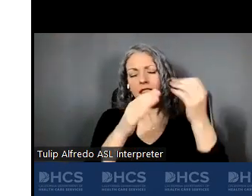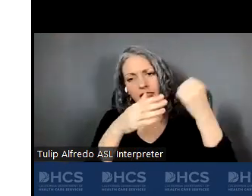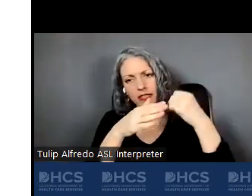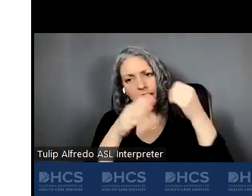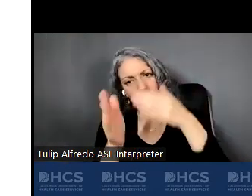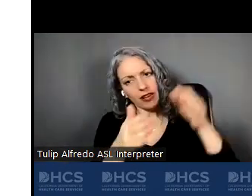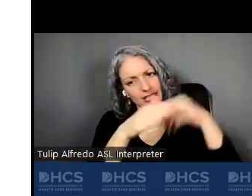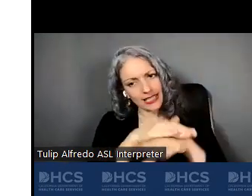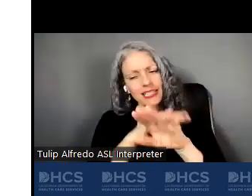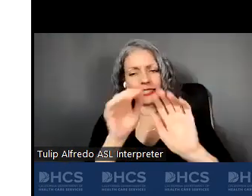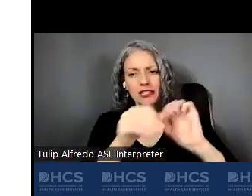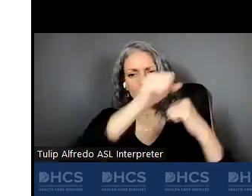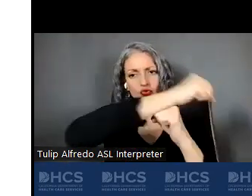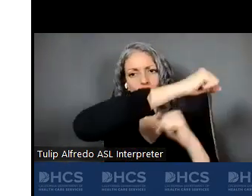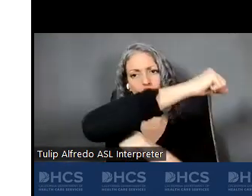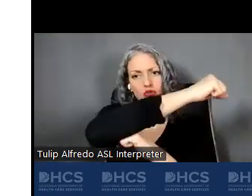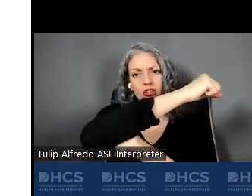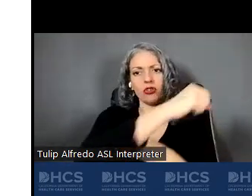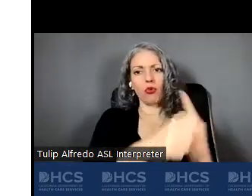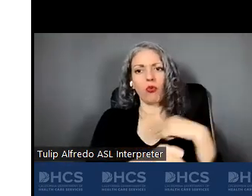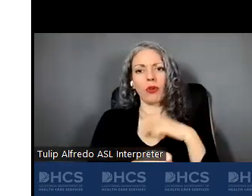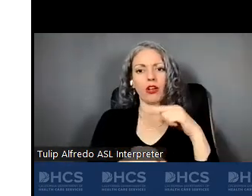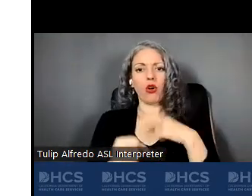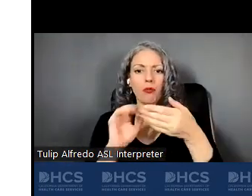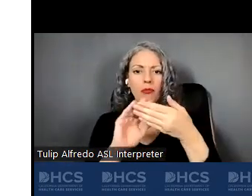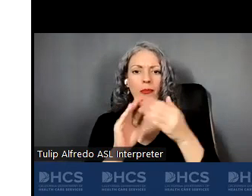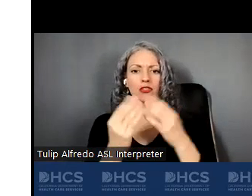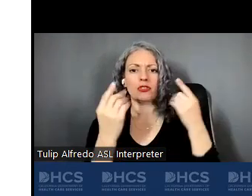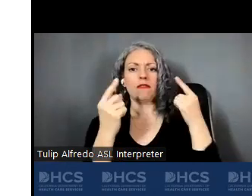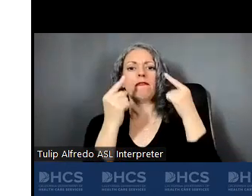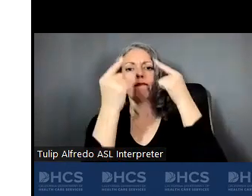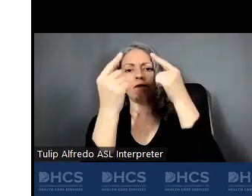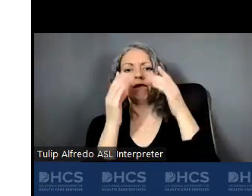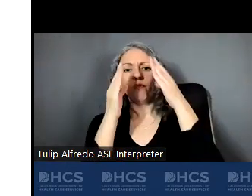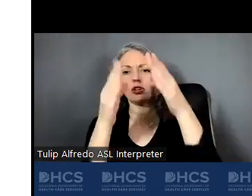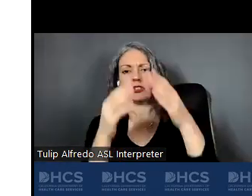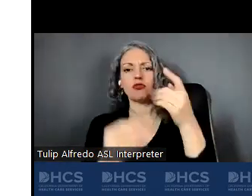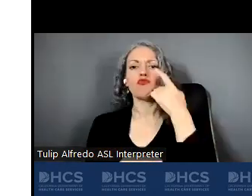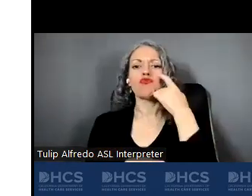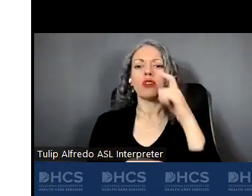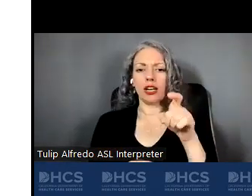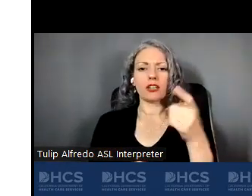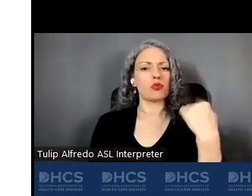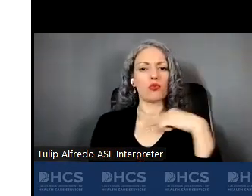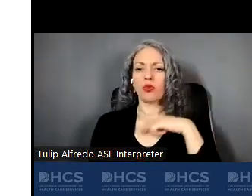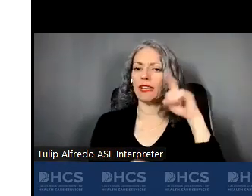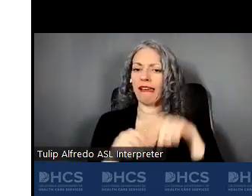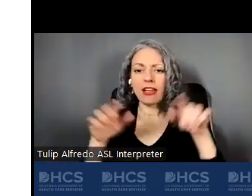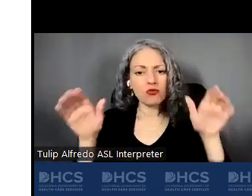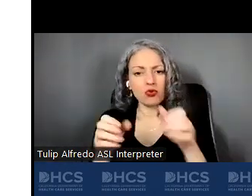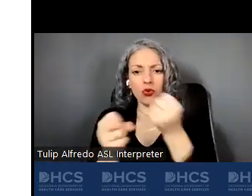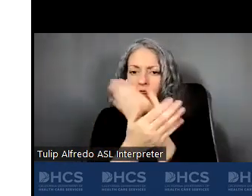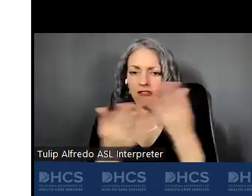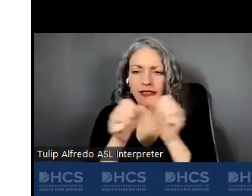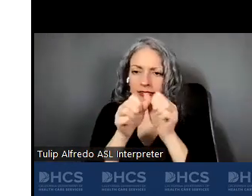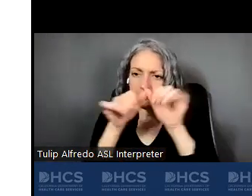structured according to what we're calling populations of focus. Recognizing that we can't do everything all at the same